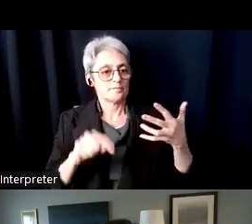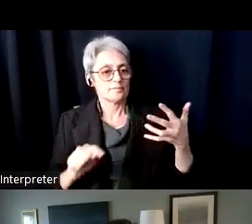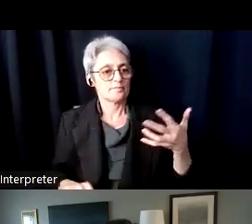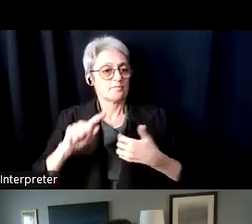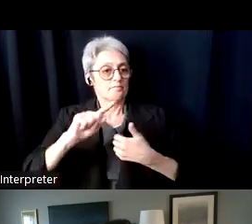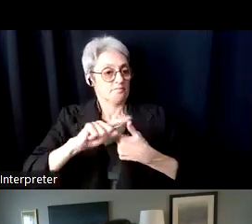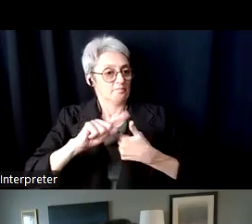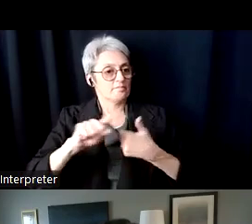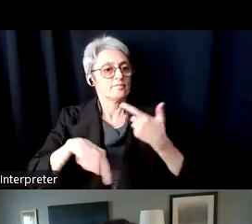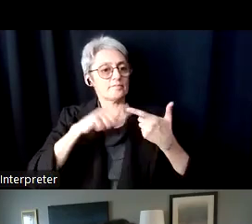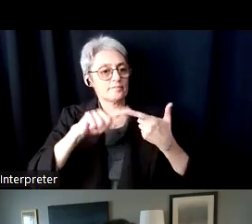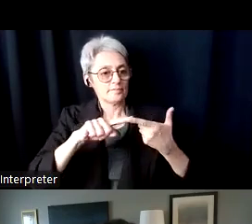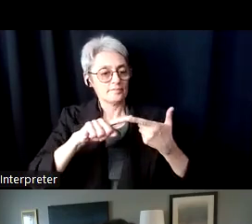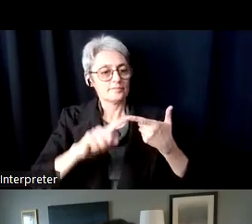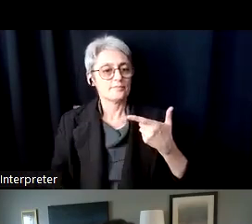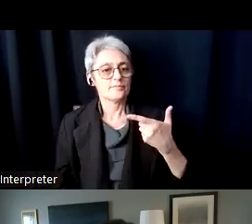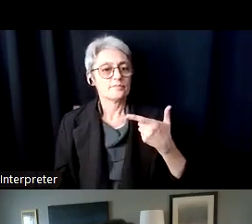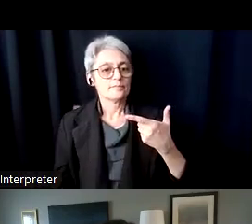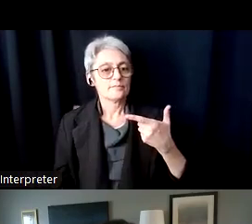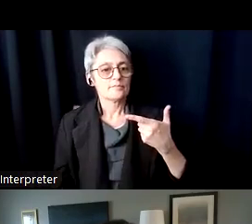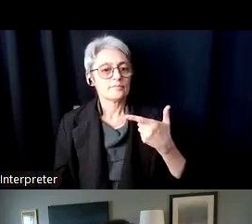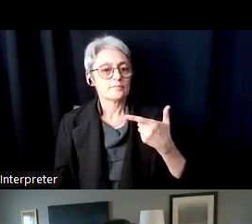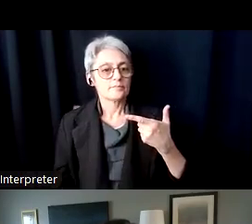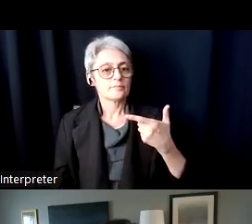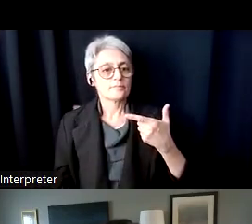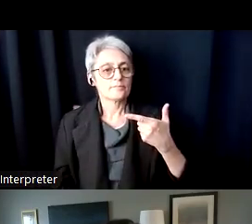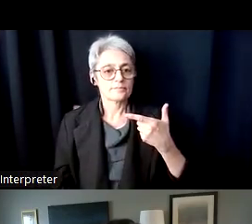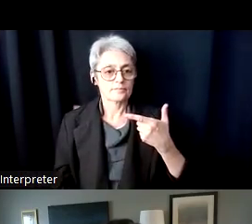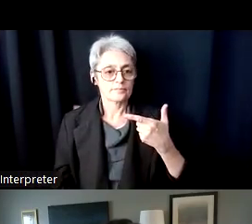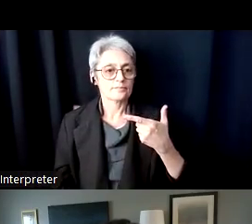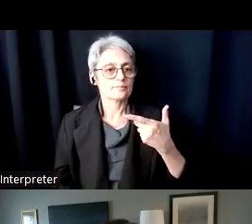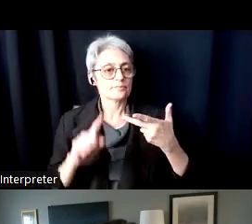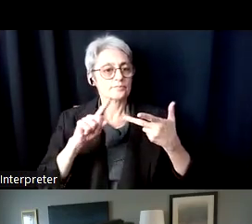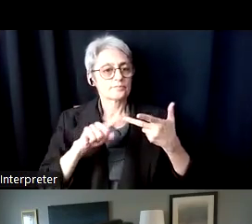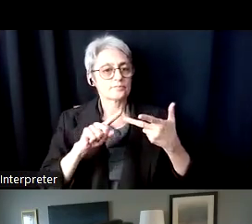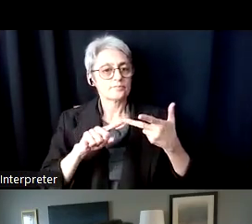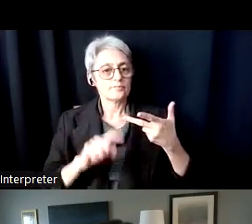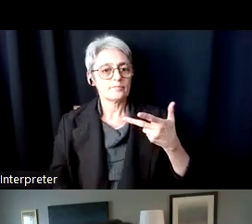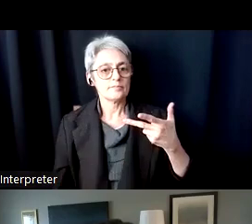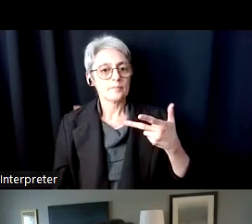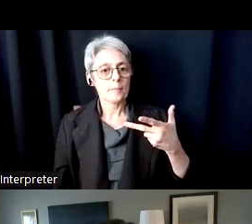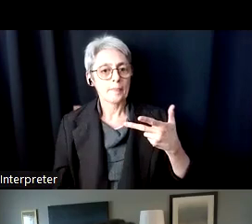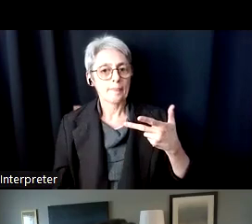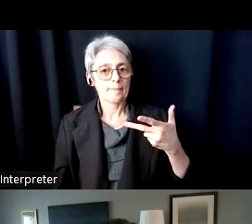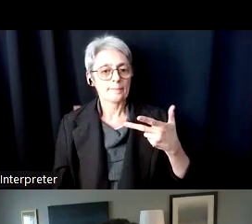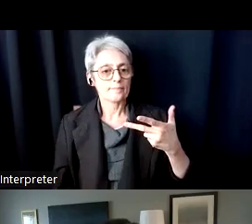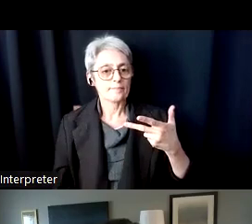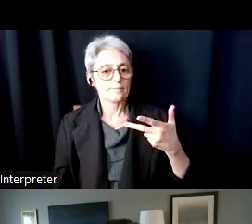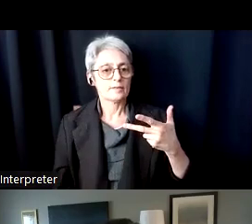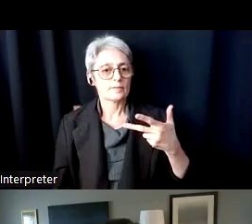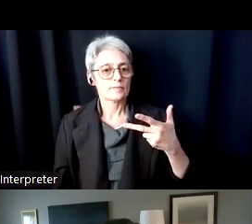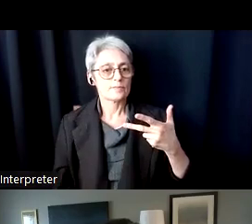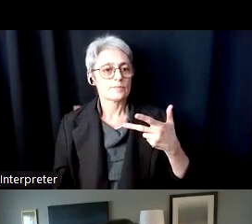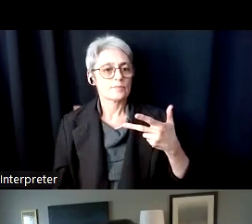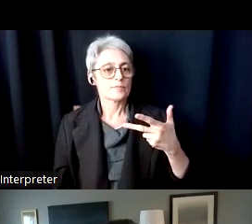the IRIS Self-Direction Program overview, how Medicaid collaborates with participants, families, advocates, providers,